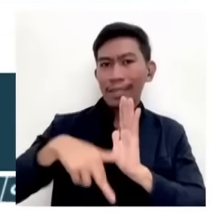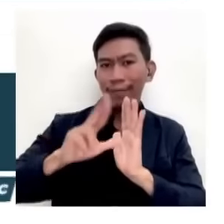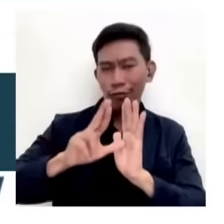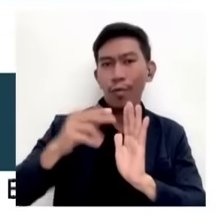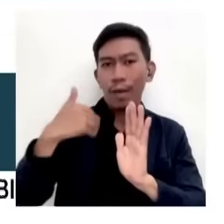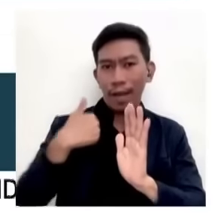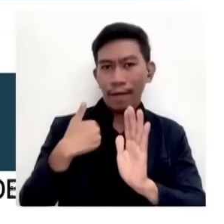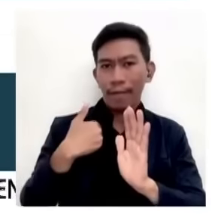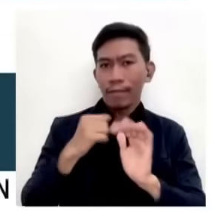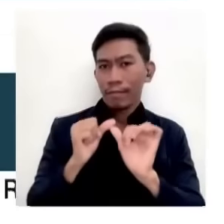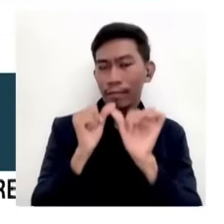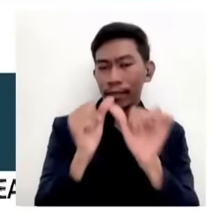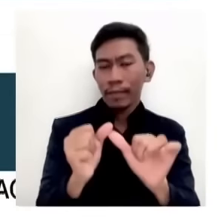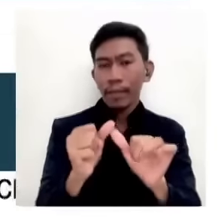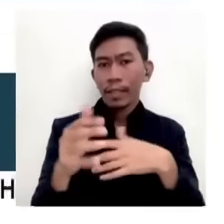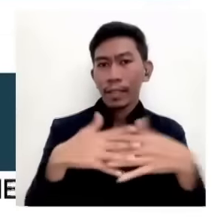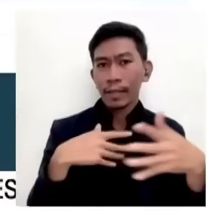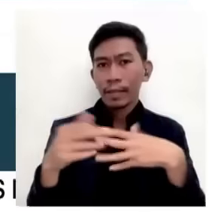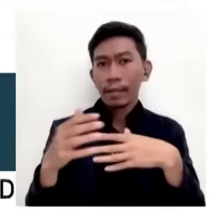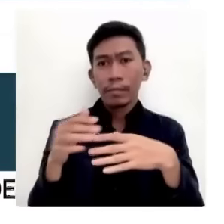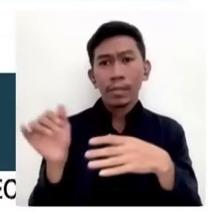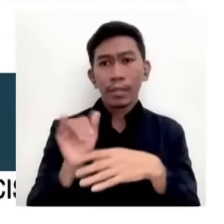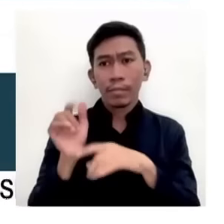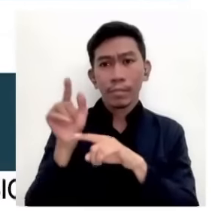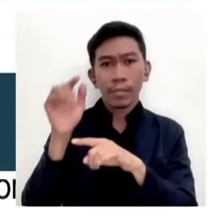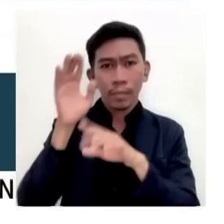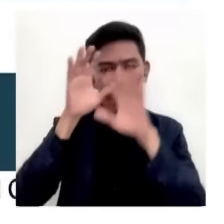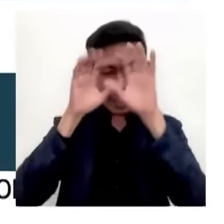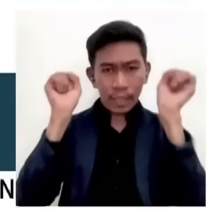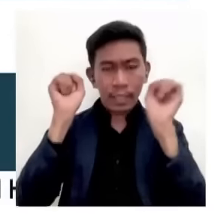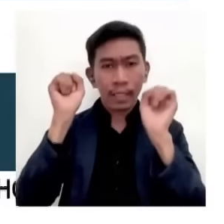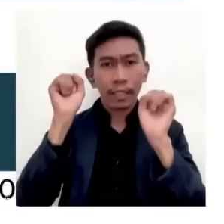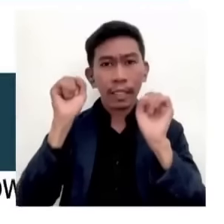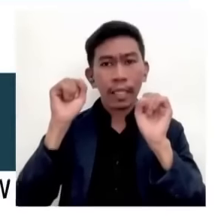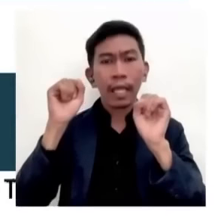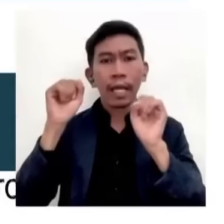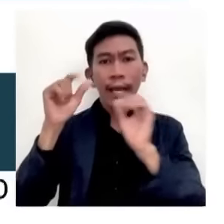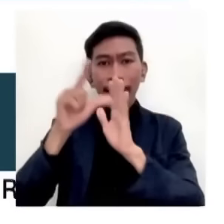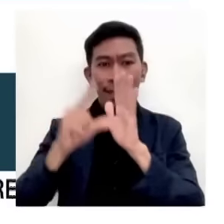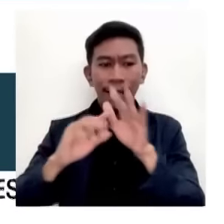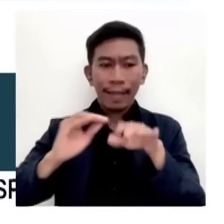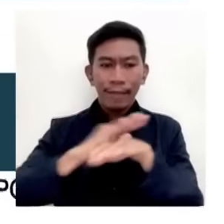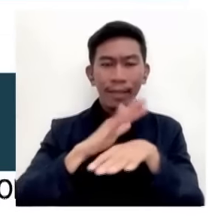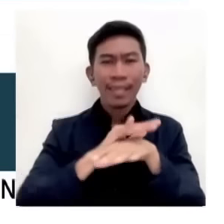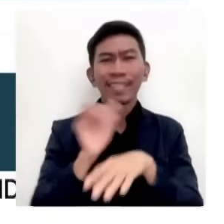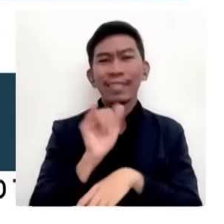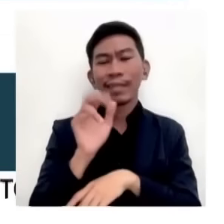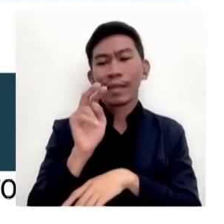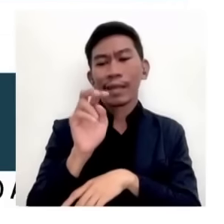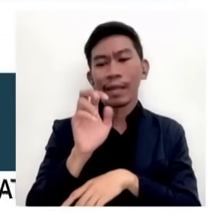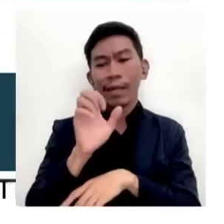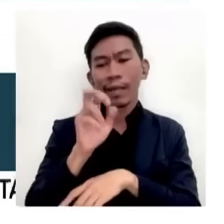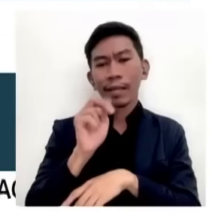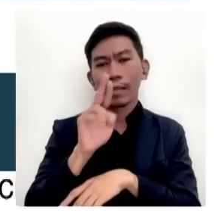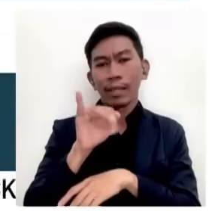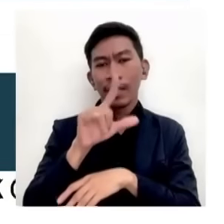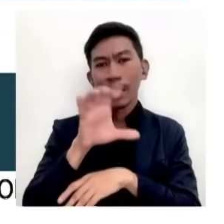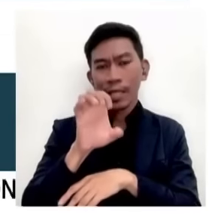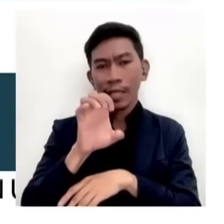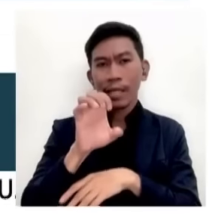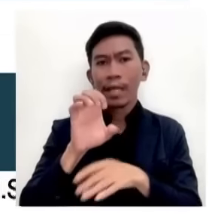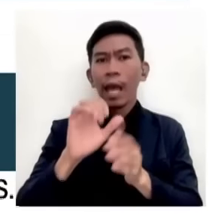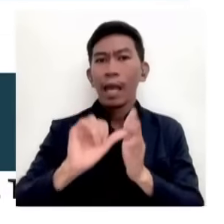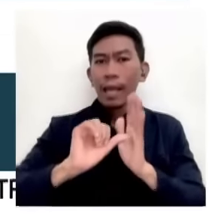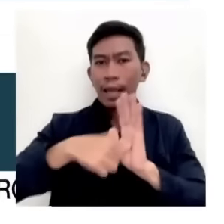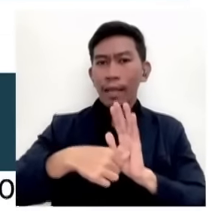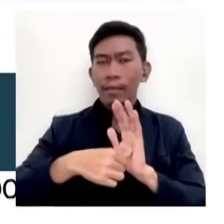president's legal counsel, Juan Ponce Enrile, also emphasized, no, during our meeting with